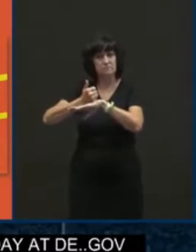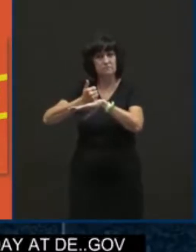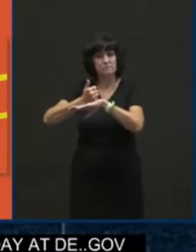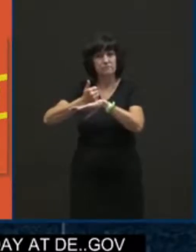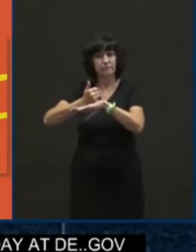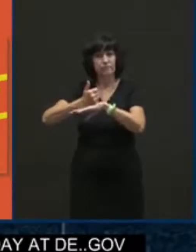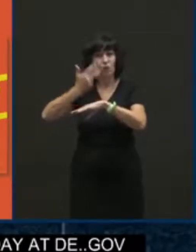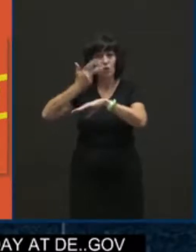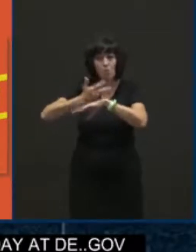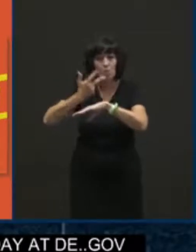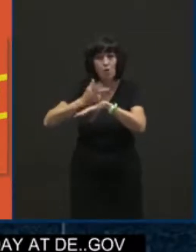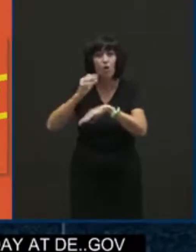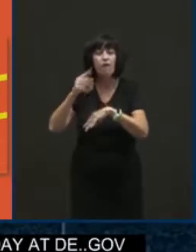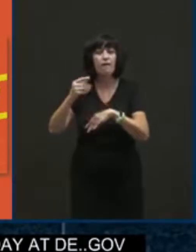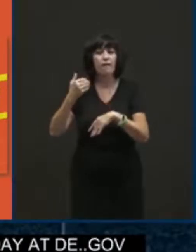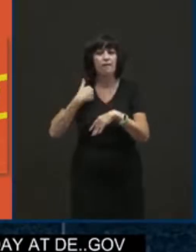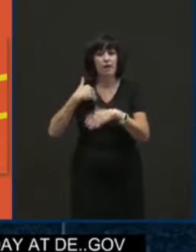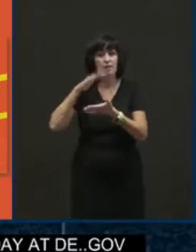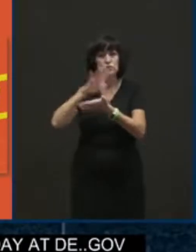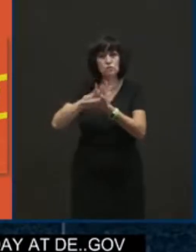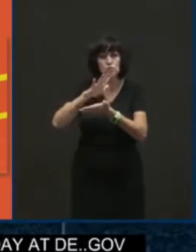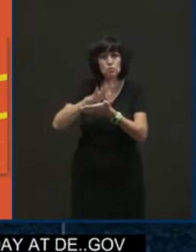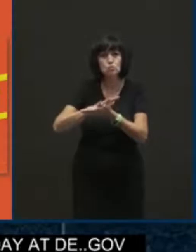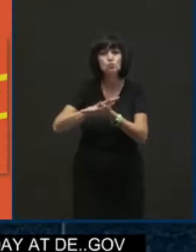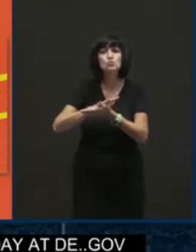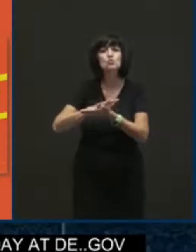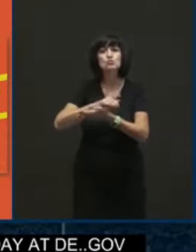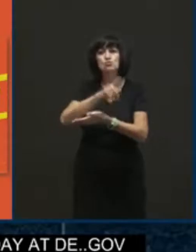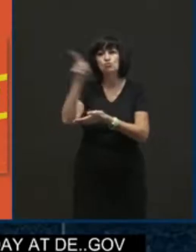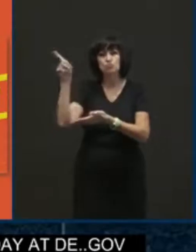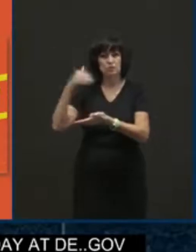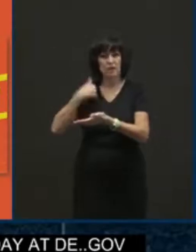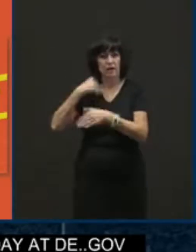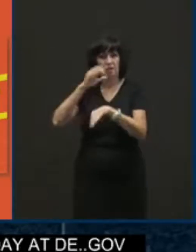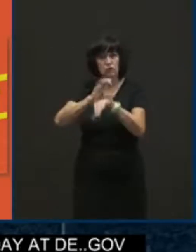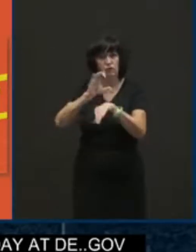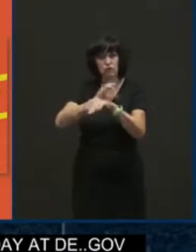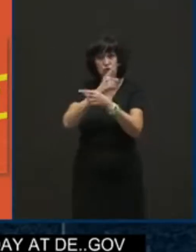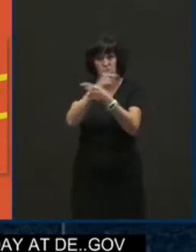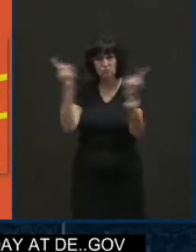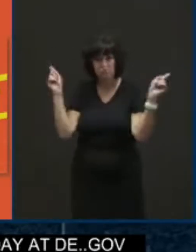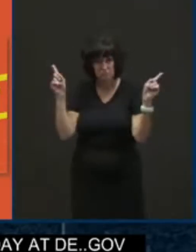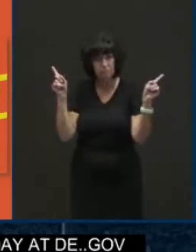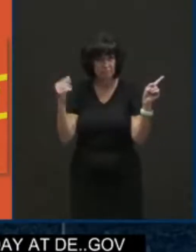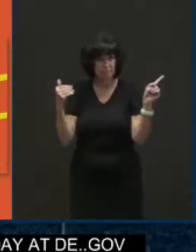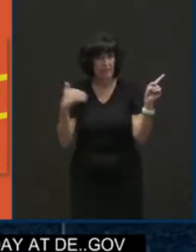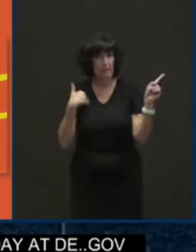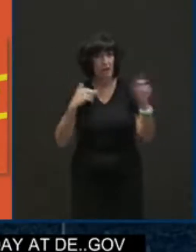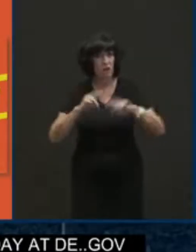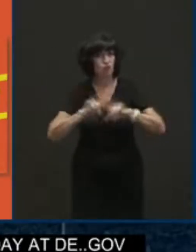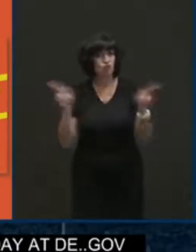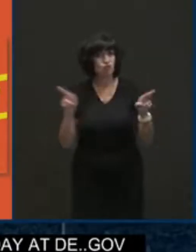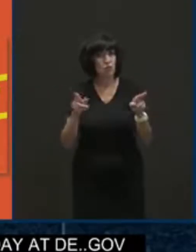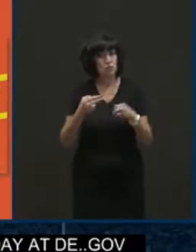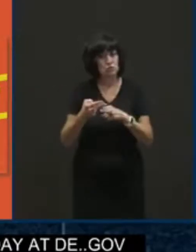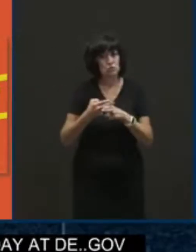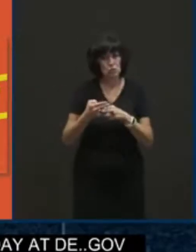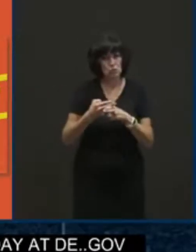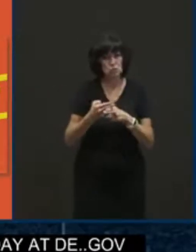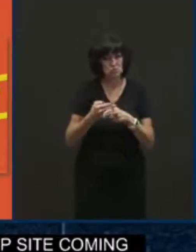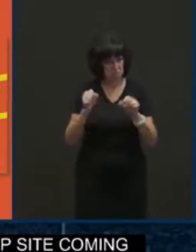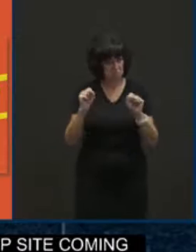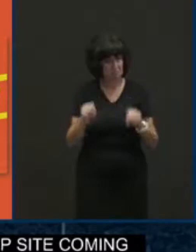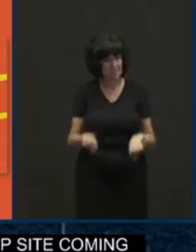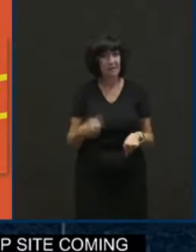a school or a church near you, and soon. You'll be able to get a test at